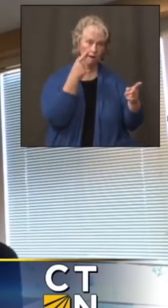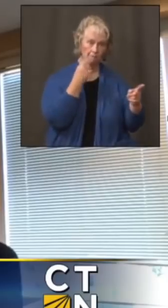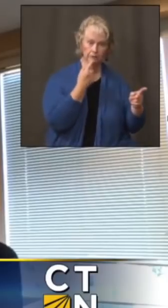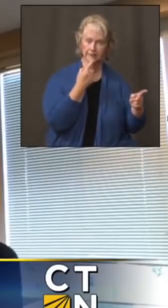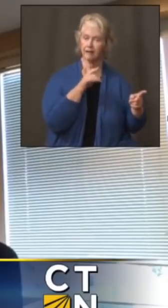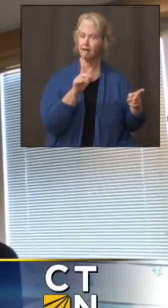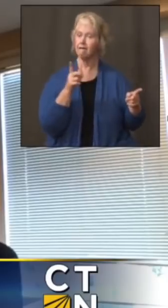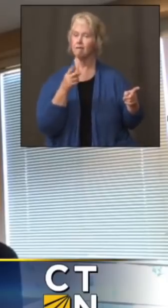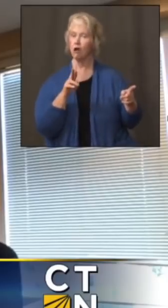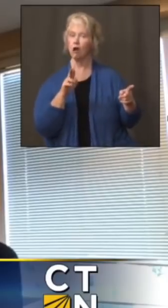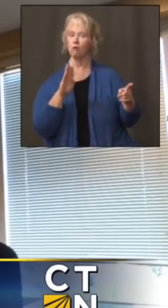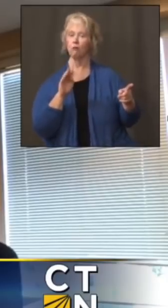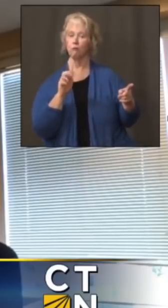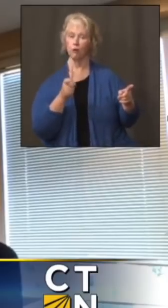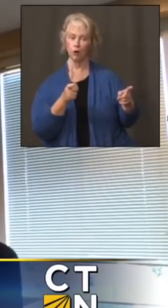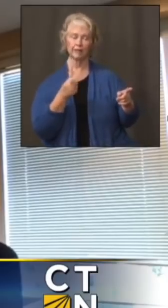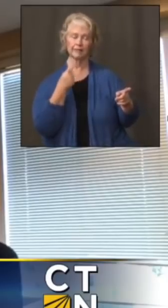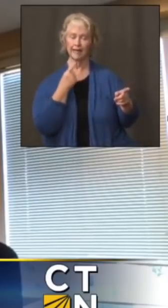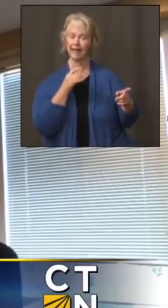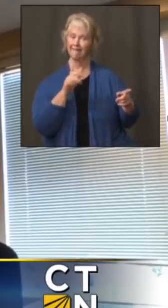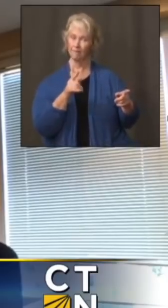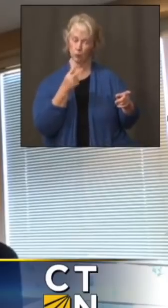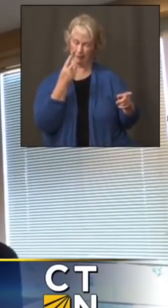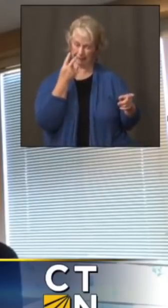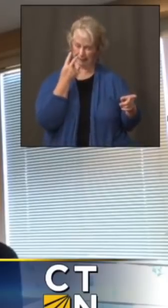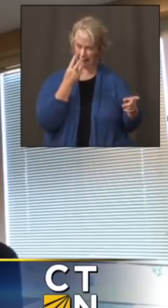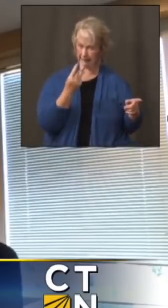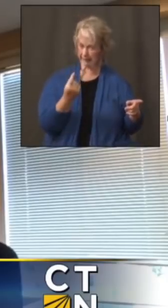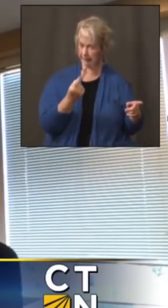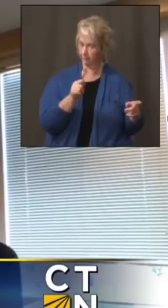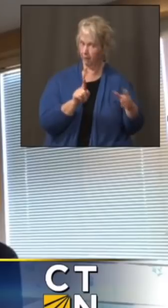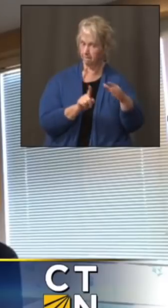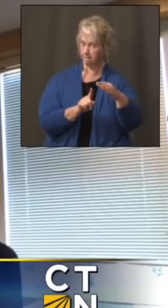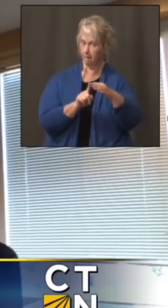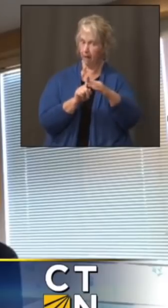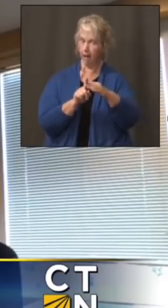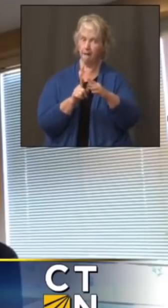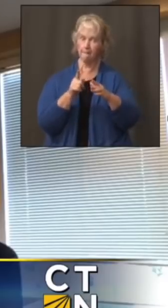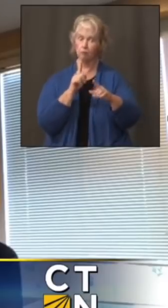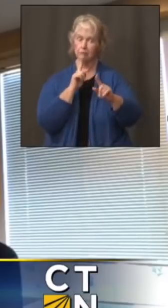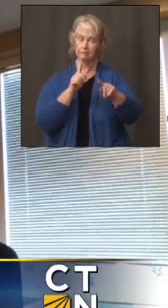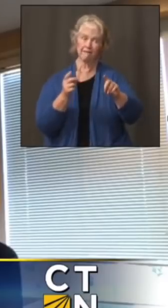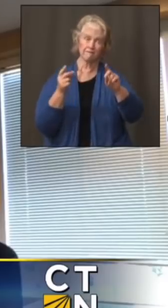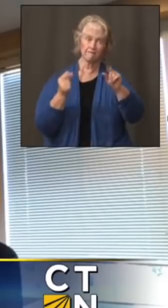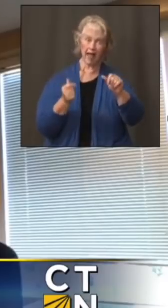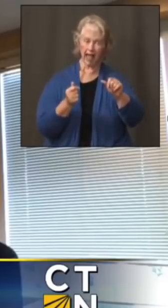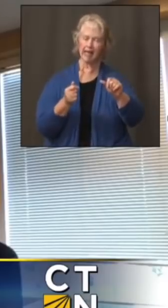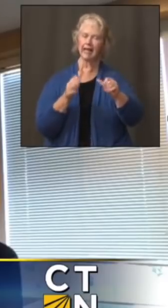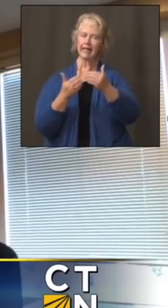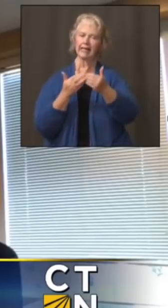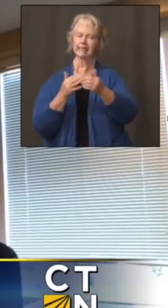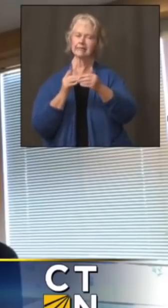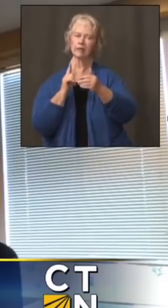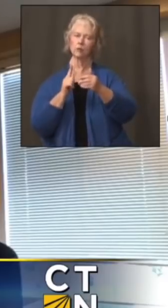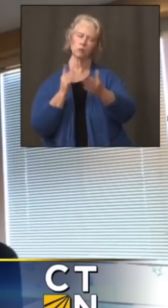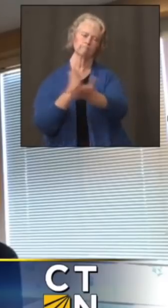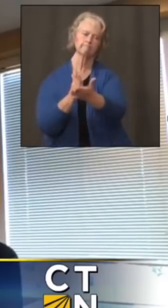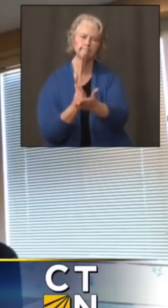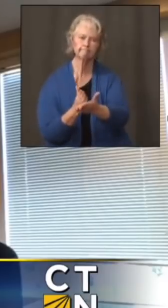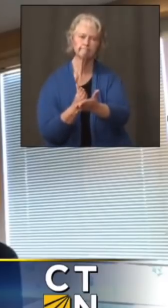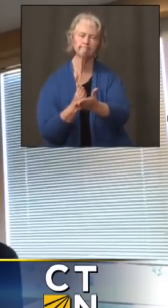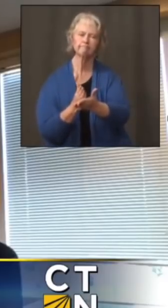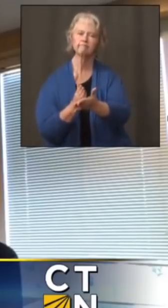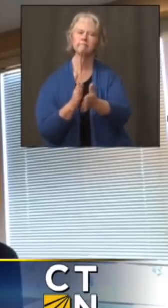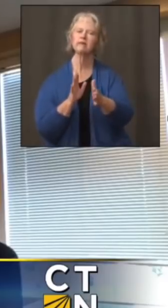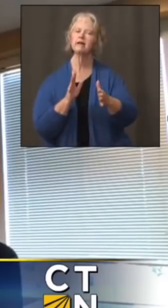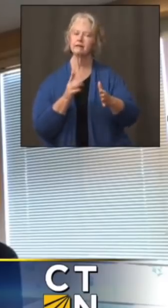is the earlier you act when you see some of this signal, the easier it is to turn things around. So I applaud